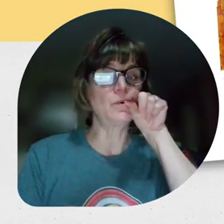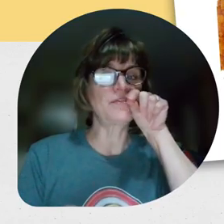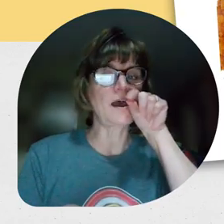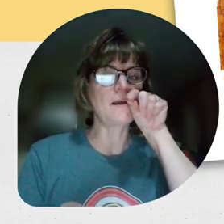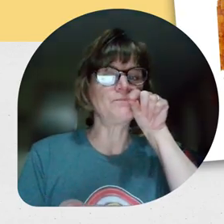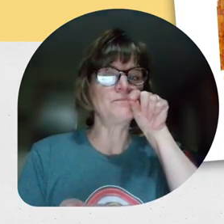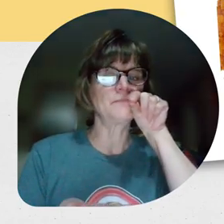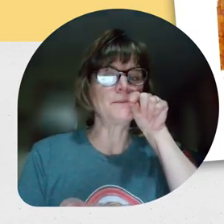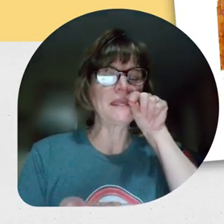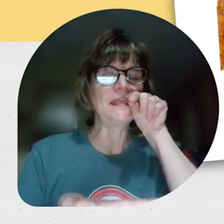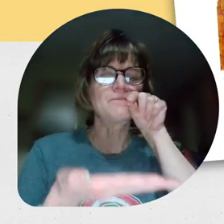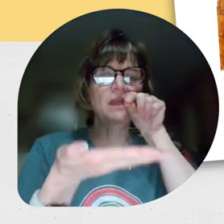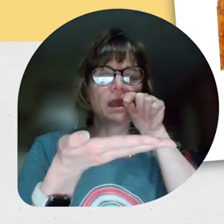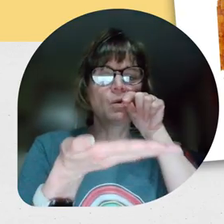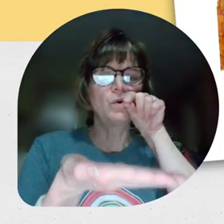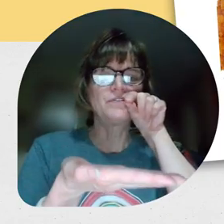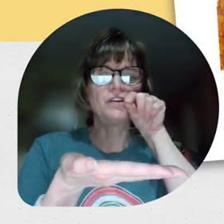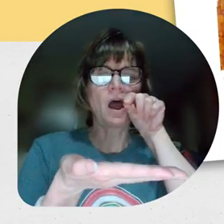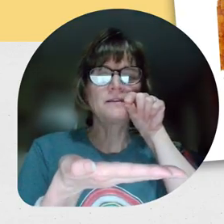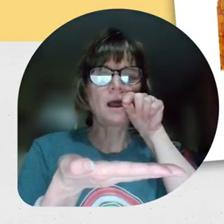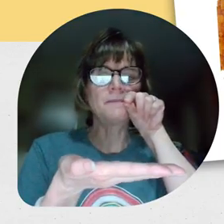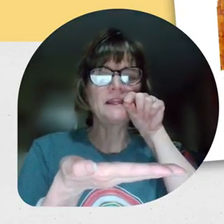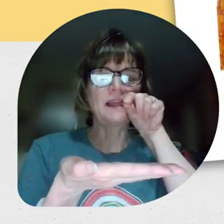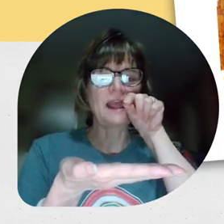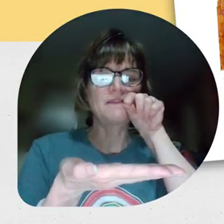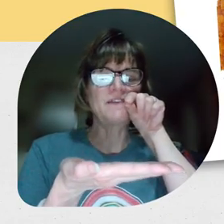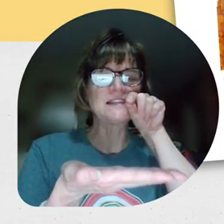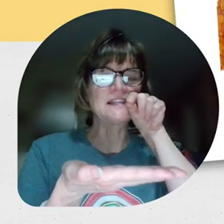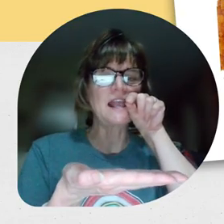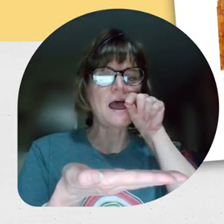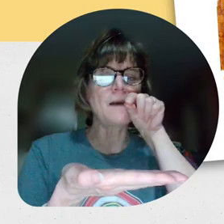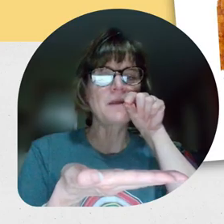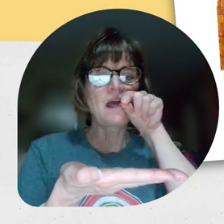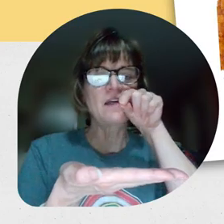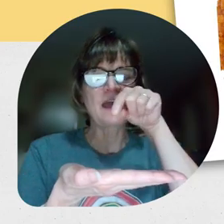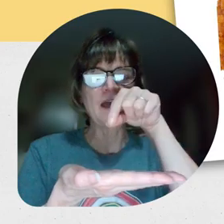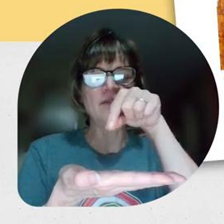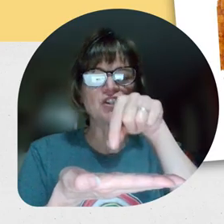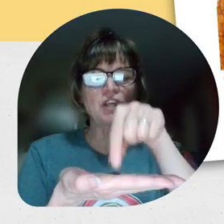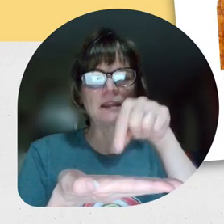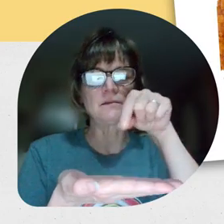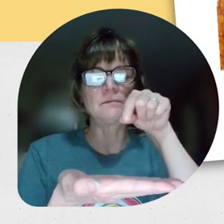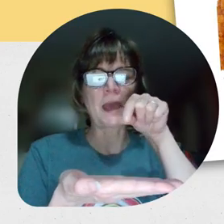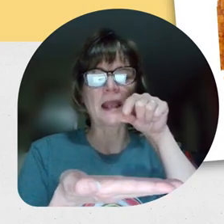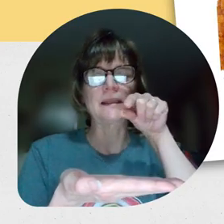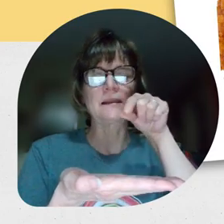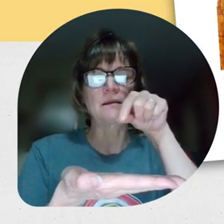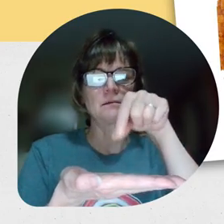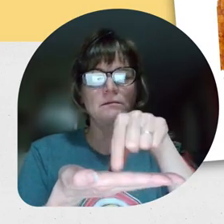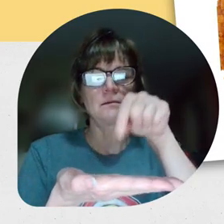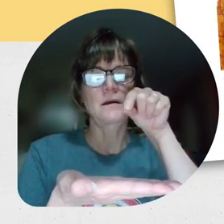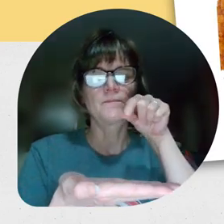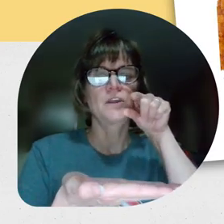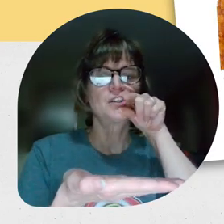continue with the beak with your non-dominant hand facing up and the chicken